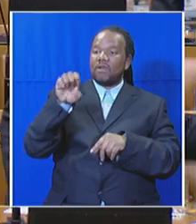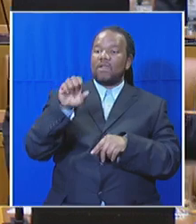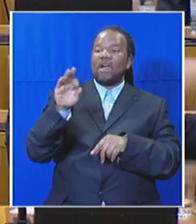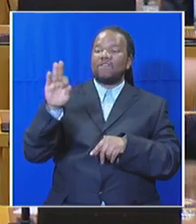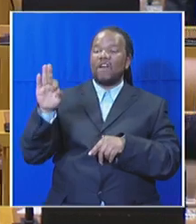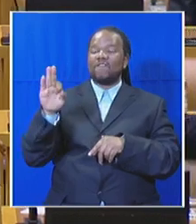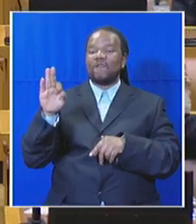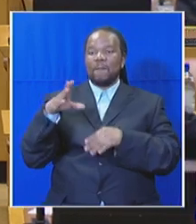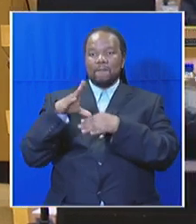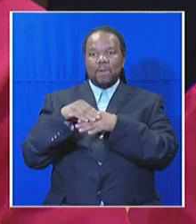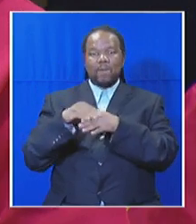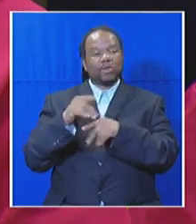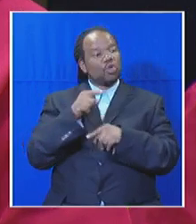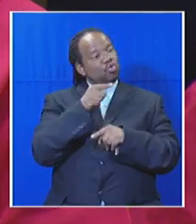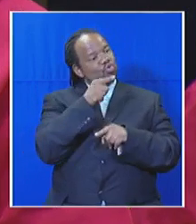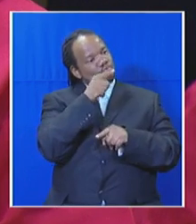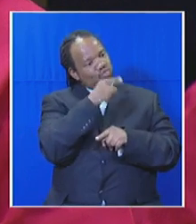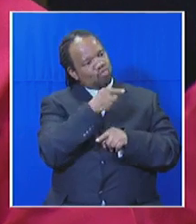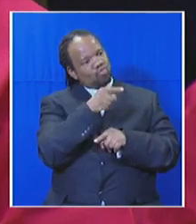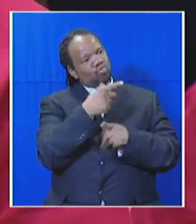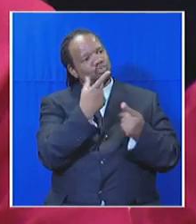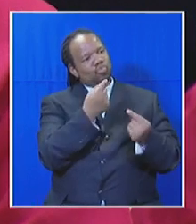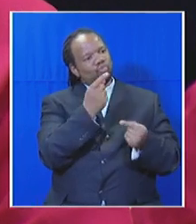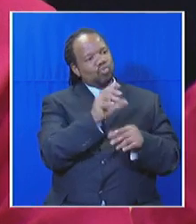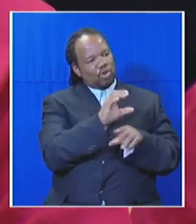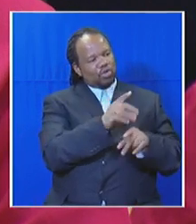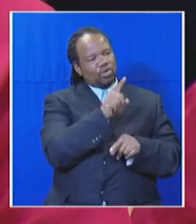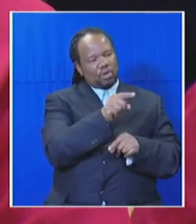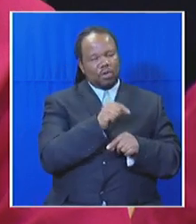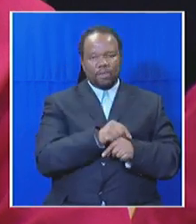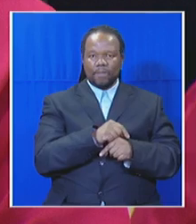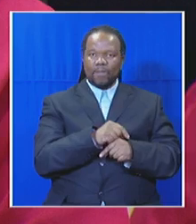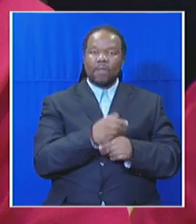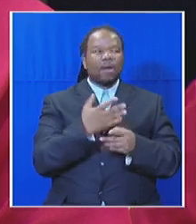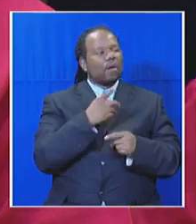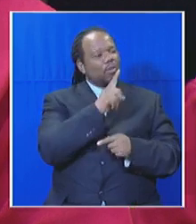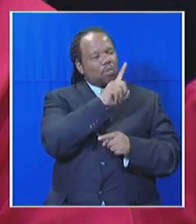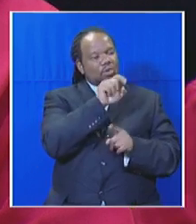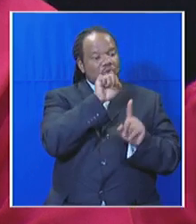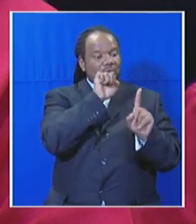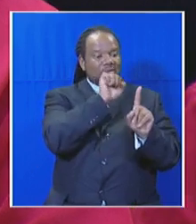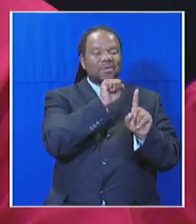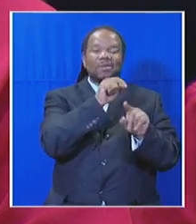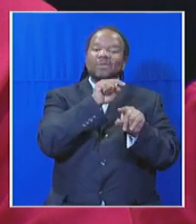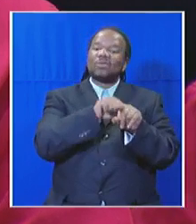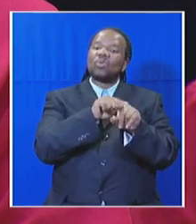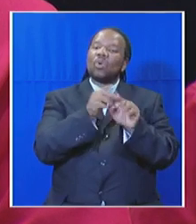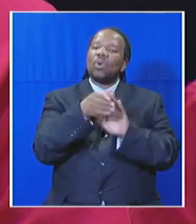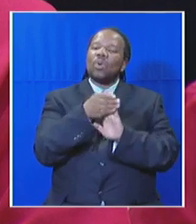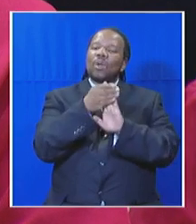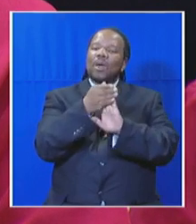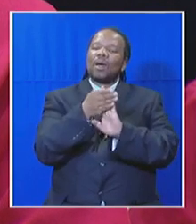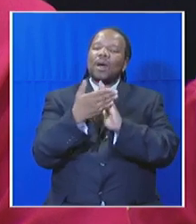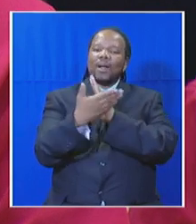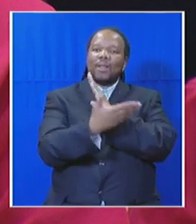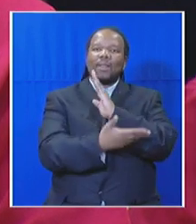you accountable for your sins, Mr. President? Now, do you share the view that under your leadership, the country has